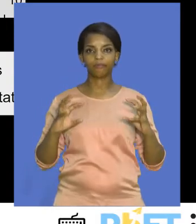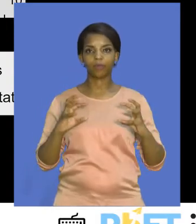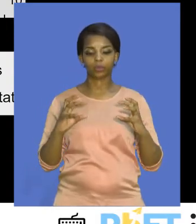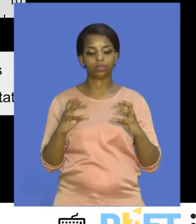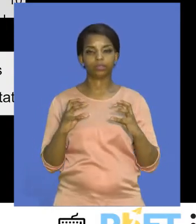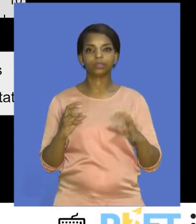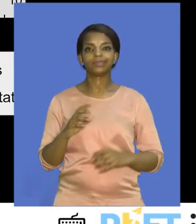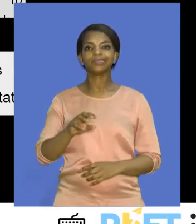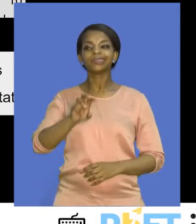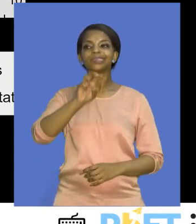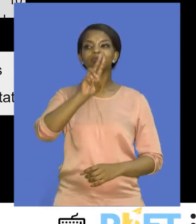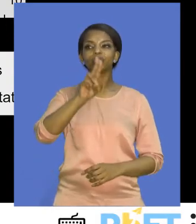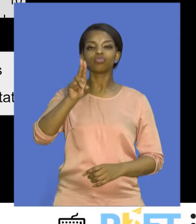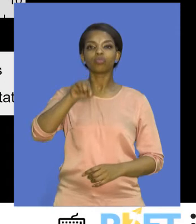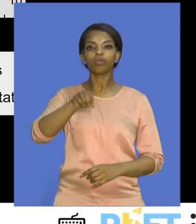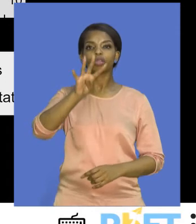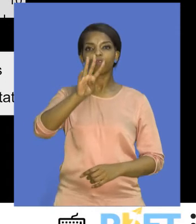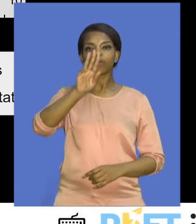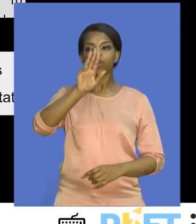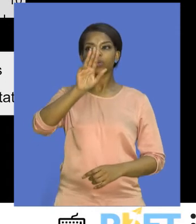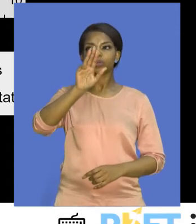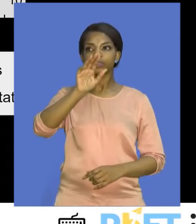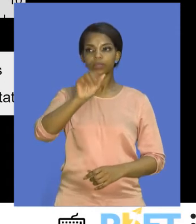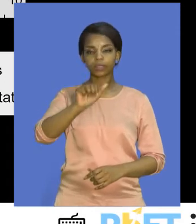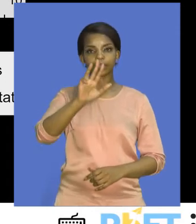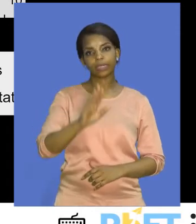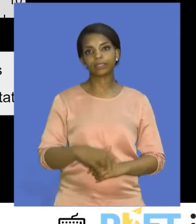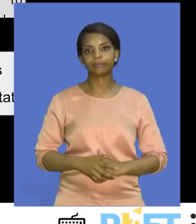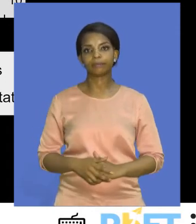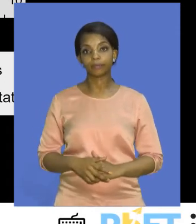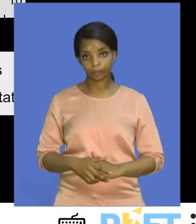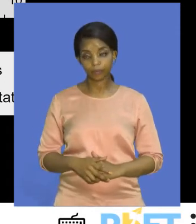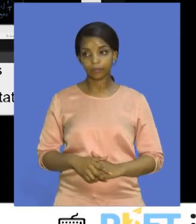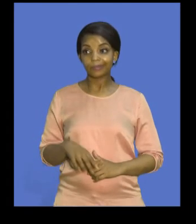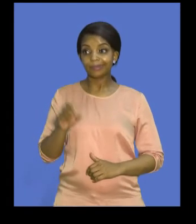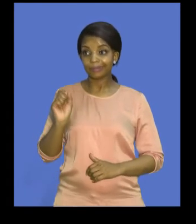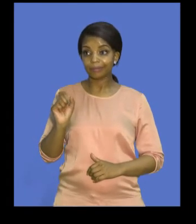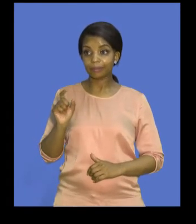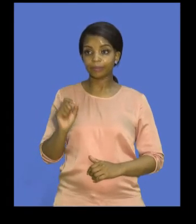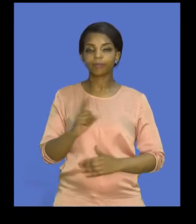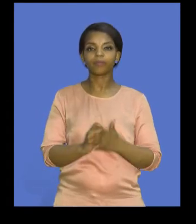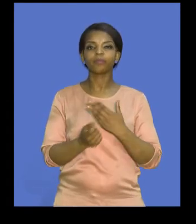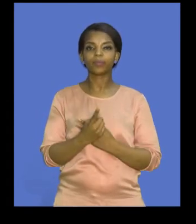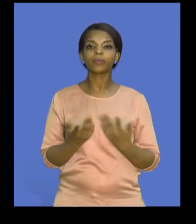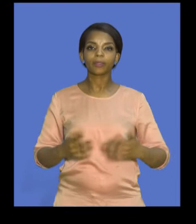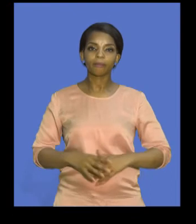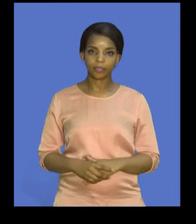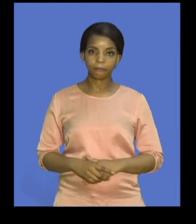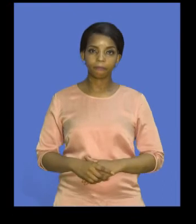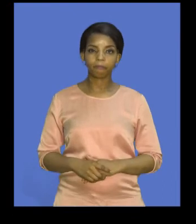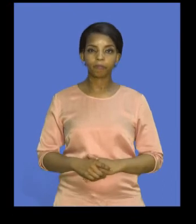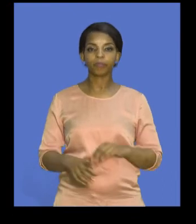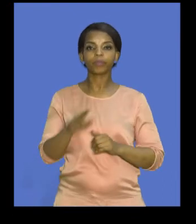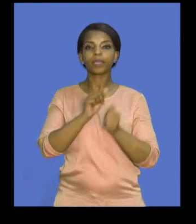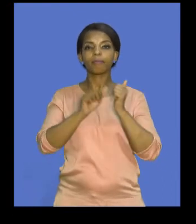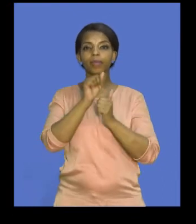22,46, right? So this is what it suggests. If we go back to our table, this is the actual force that